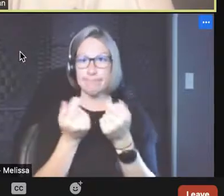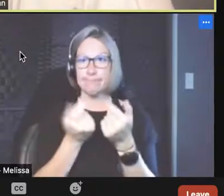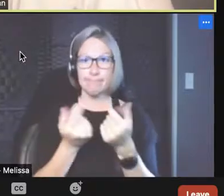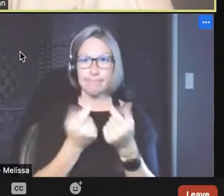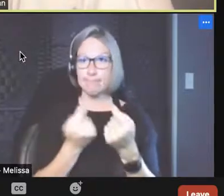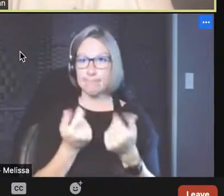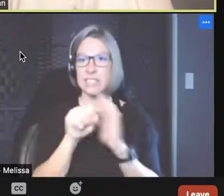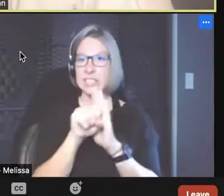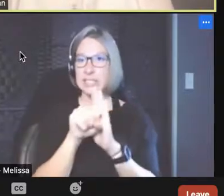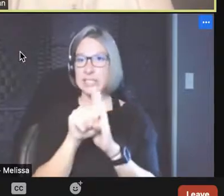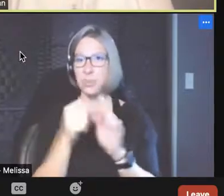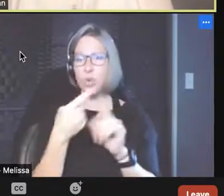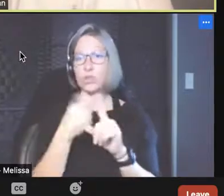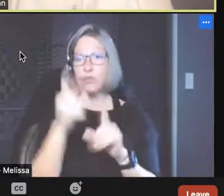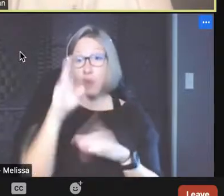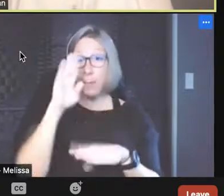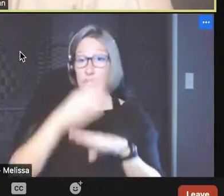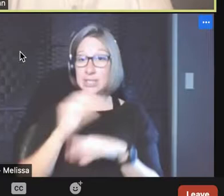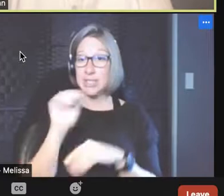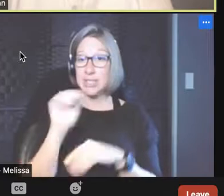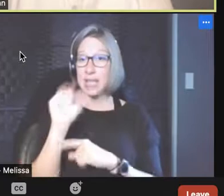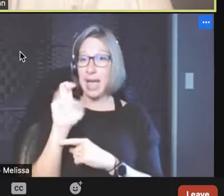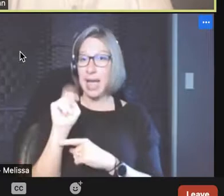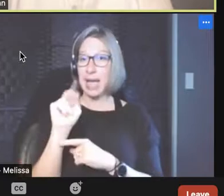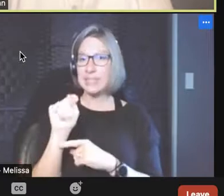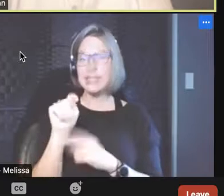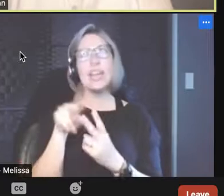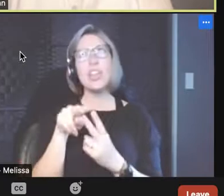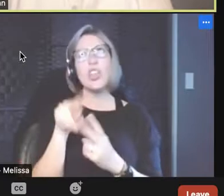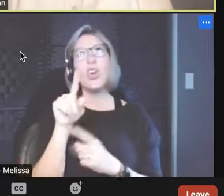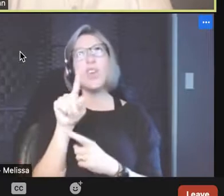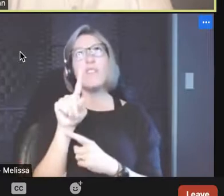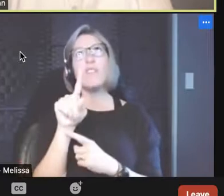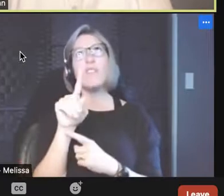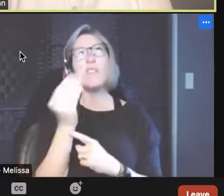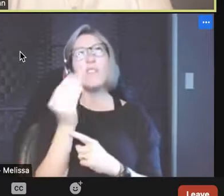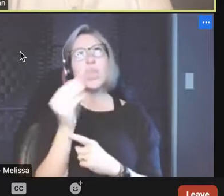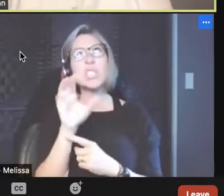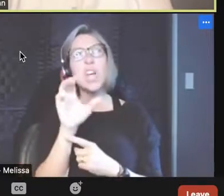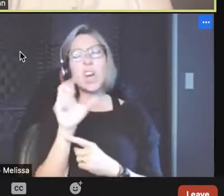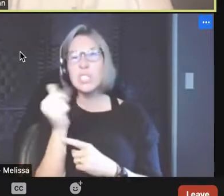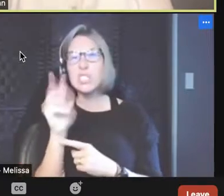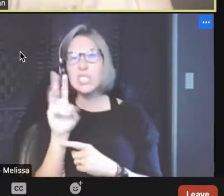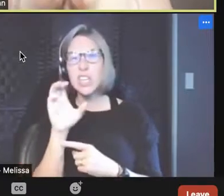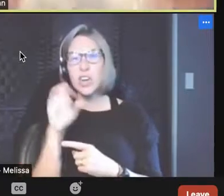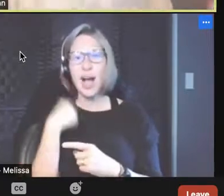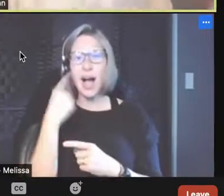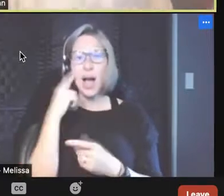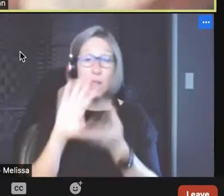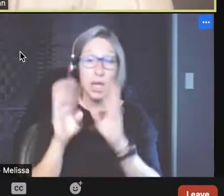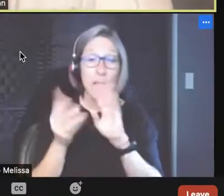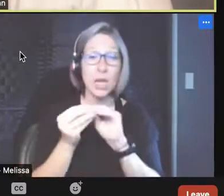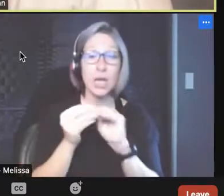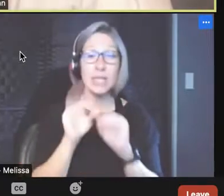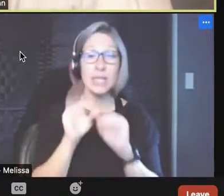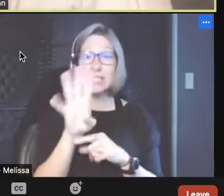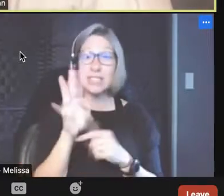was, or 1600, because there were 64 of them, I think, per page. Took all of them